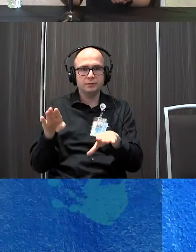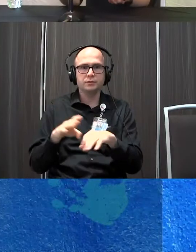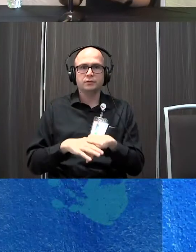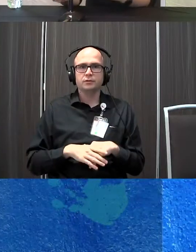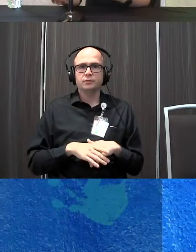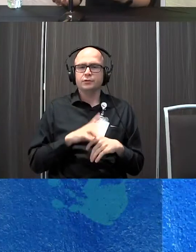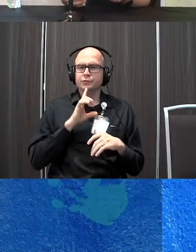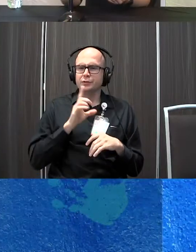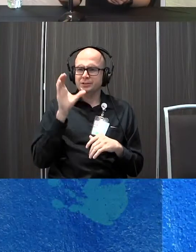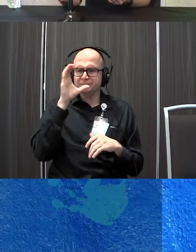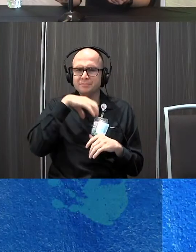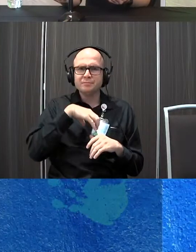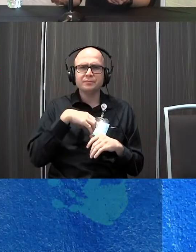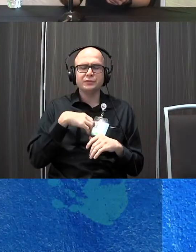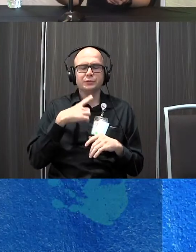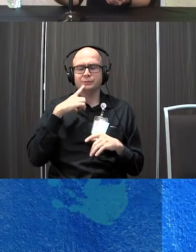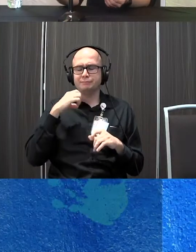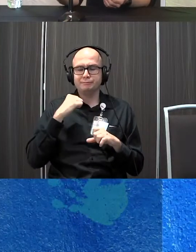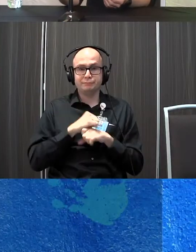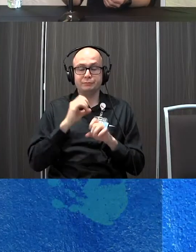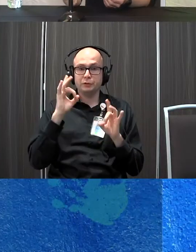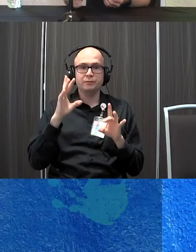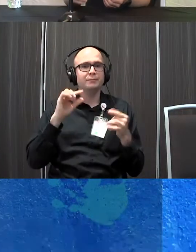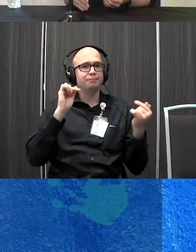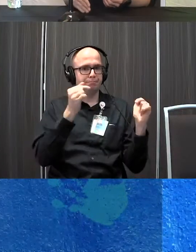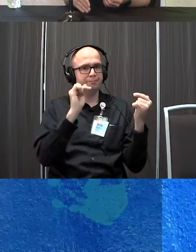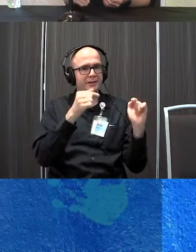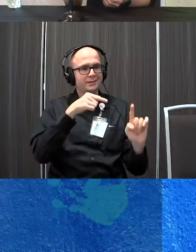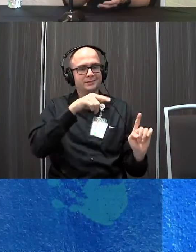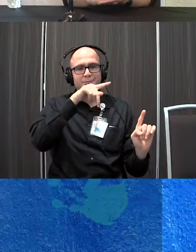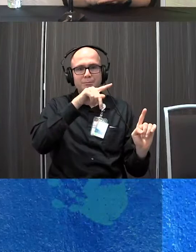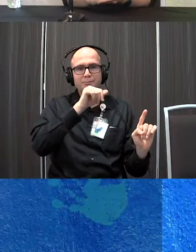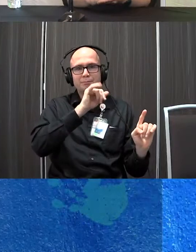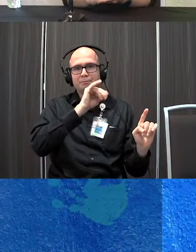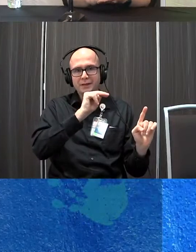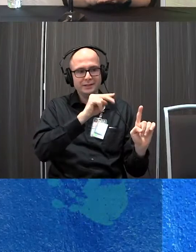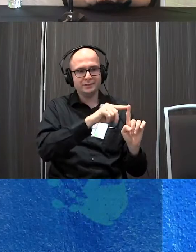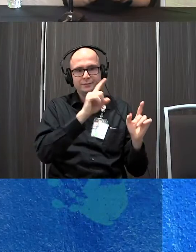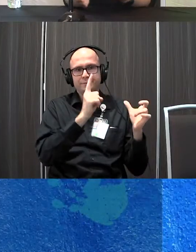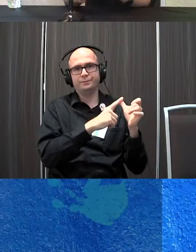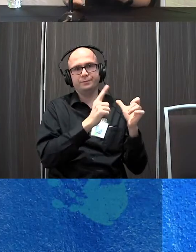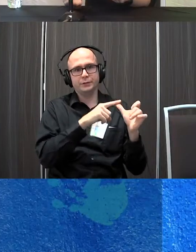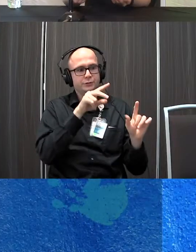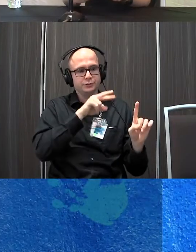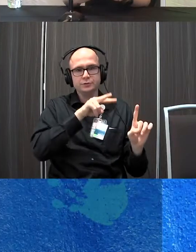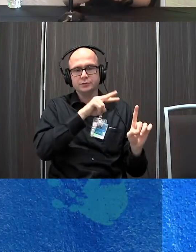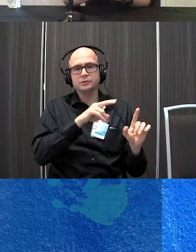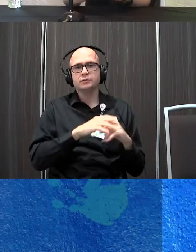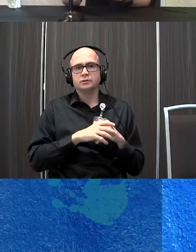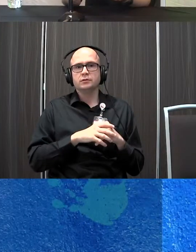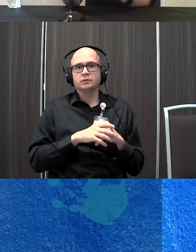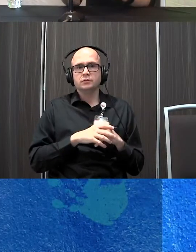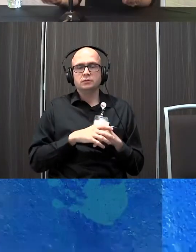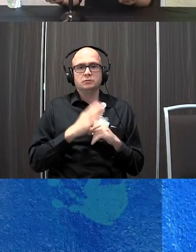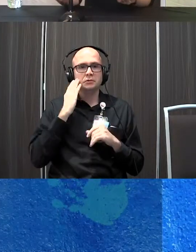really abnormal or really extreme, pain is really one of the first things that we want to look for, because that can be an indicator to us